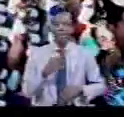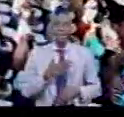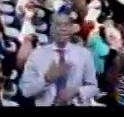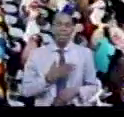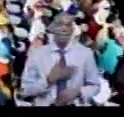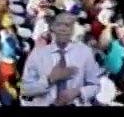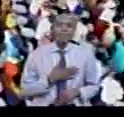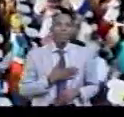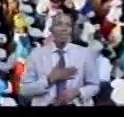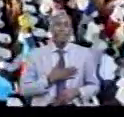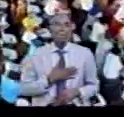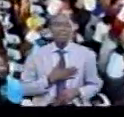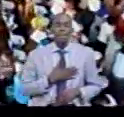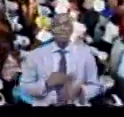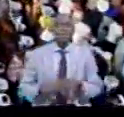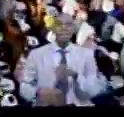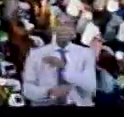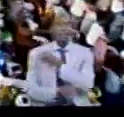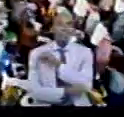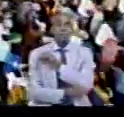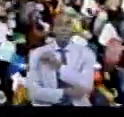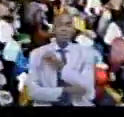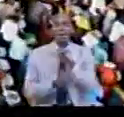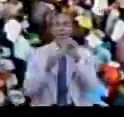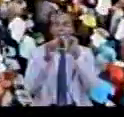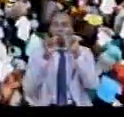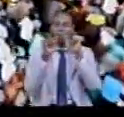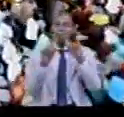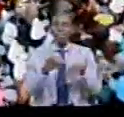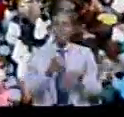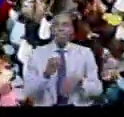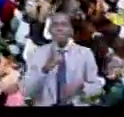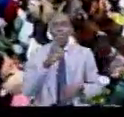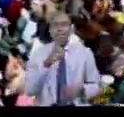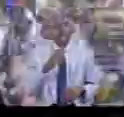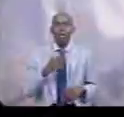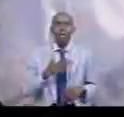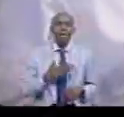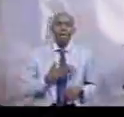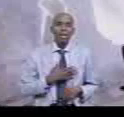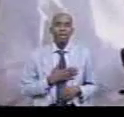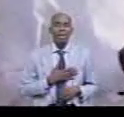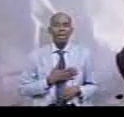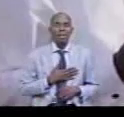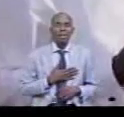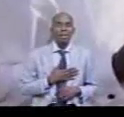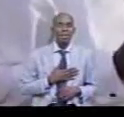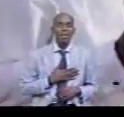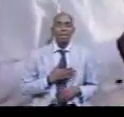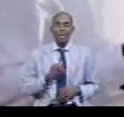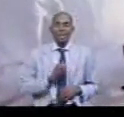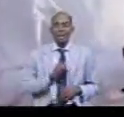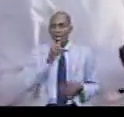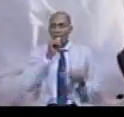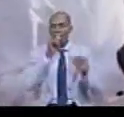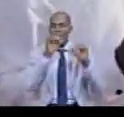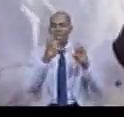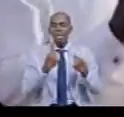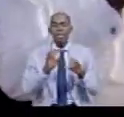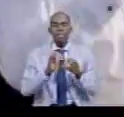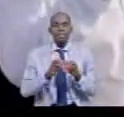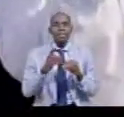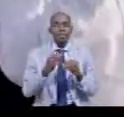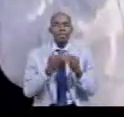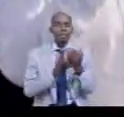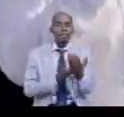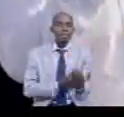mine. Blessings are mine. Abraham's blessings are mine. Sing, I am blessed. I am blessed